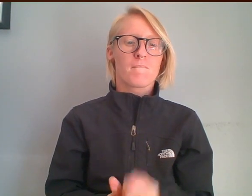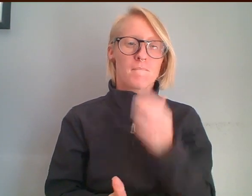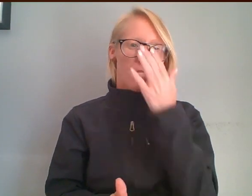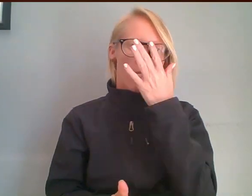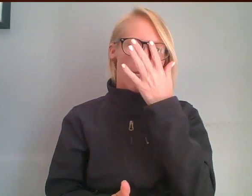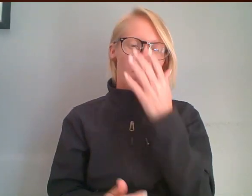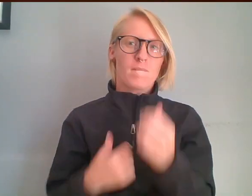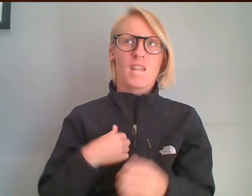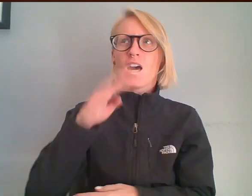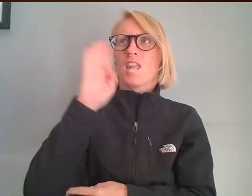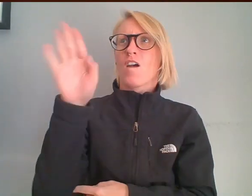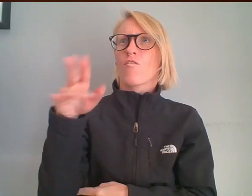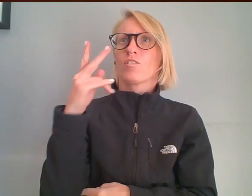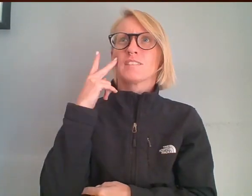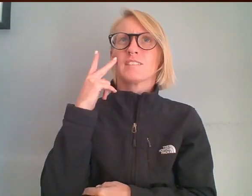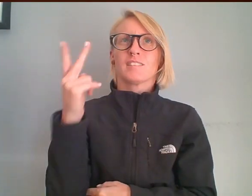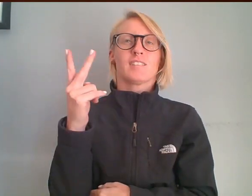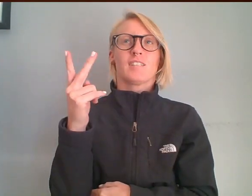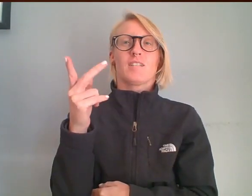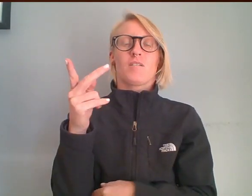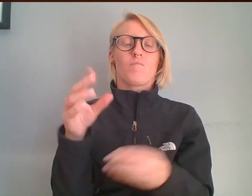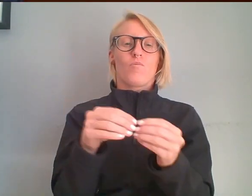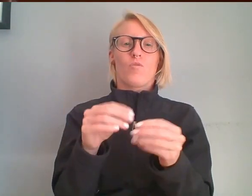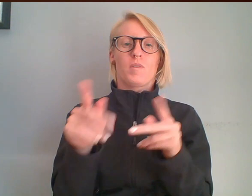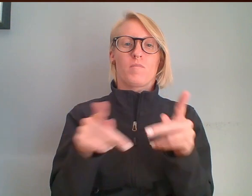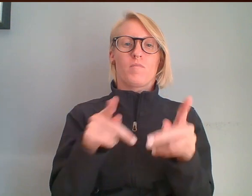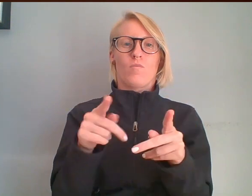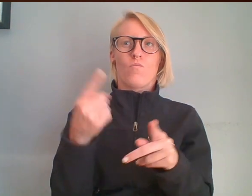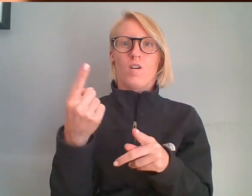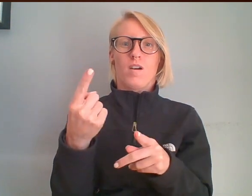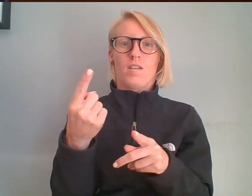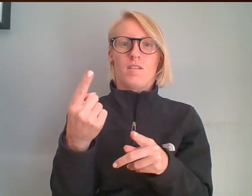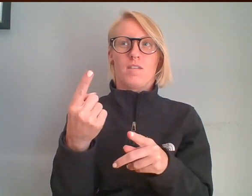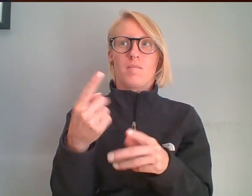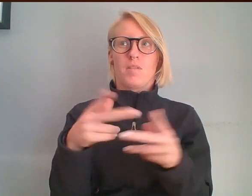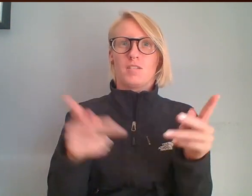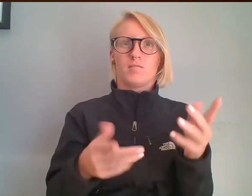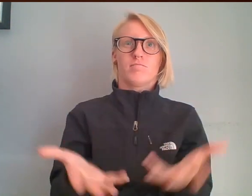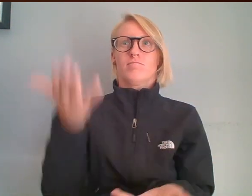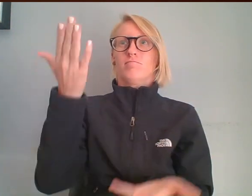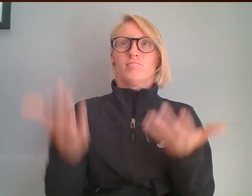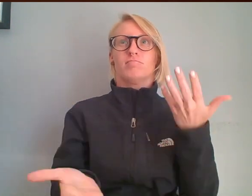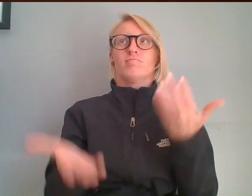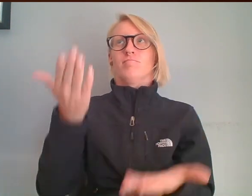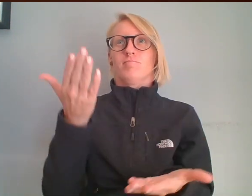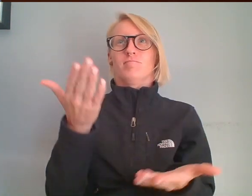I have never seen more people in one place doing this at the same time.